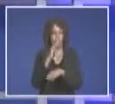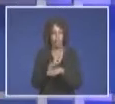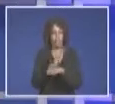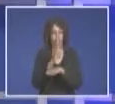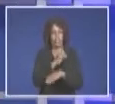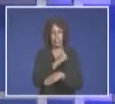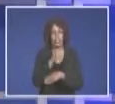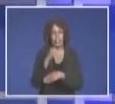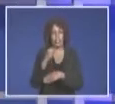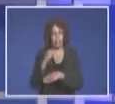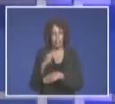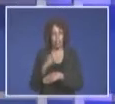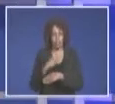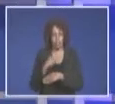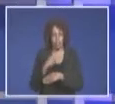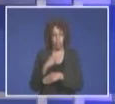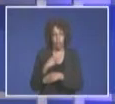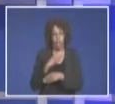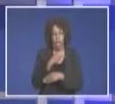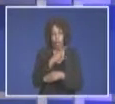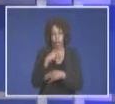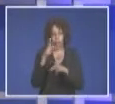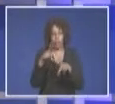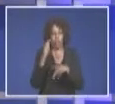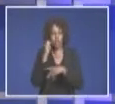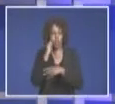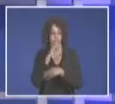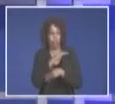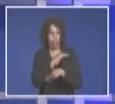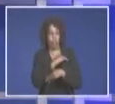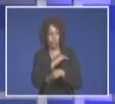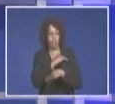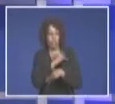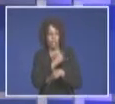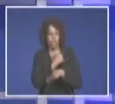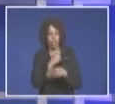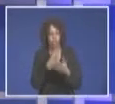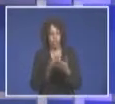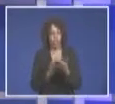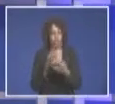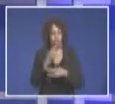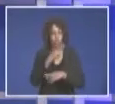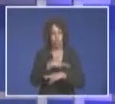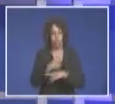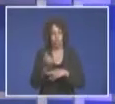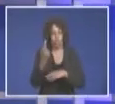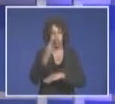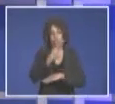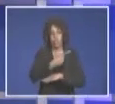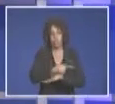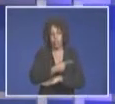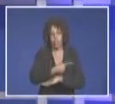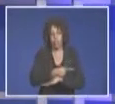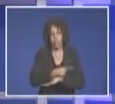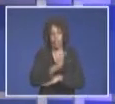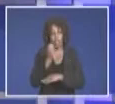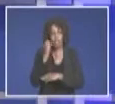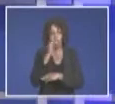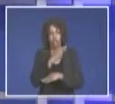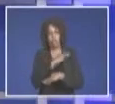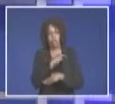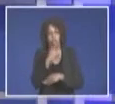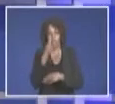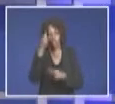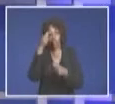senator, and parliamentarian, the Honorable Theresa Moxey-Ingraham, was laid to rest today. Jashina Robinson Blair tells us tonight that she